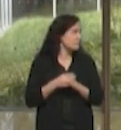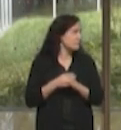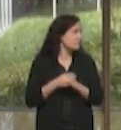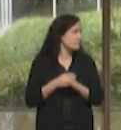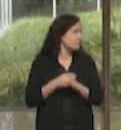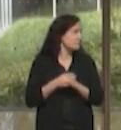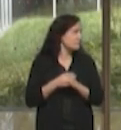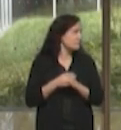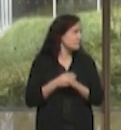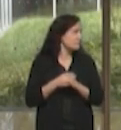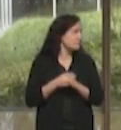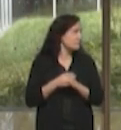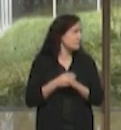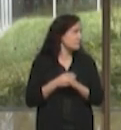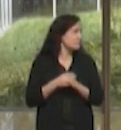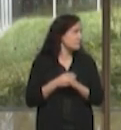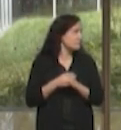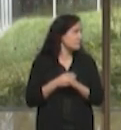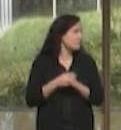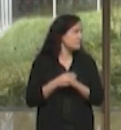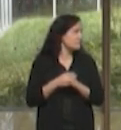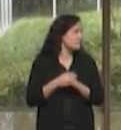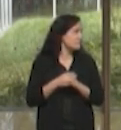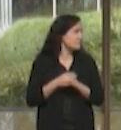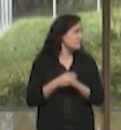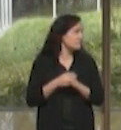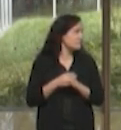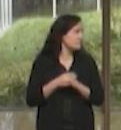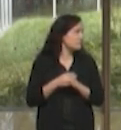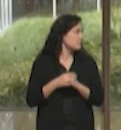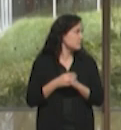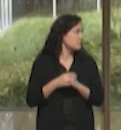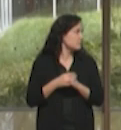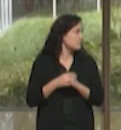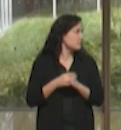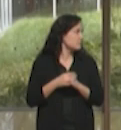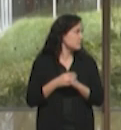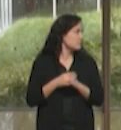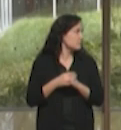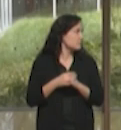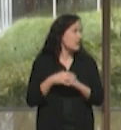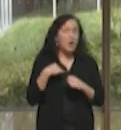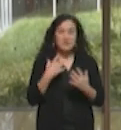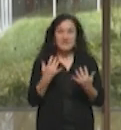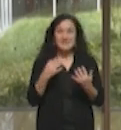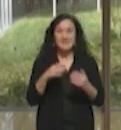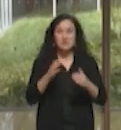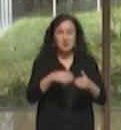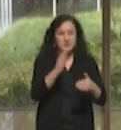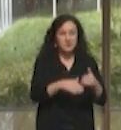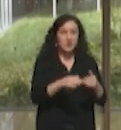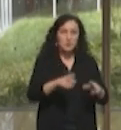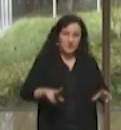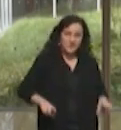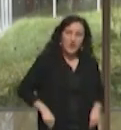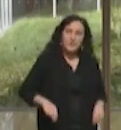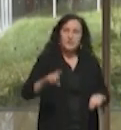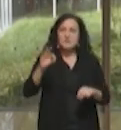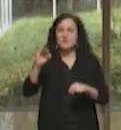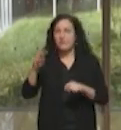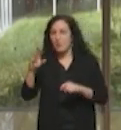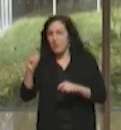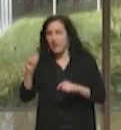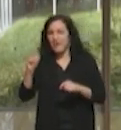not wait until we're done with formula and diapers. I said, you know how much money we're going to have back in our pocket? We're